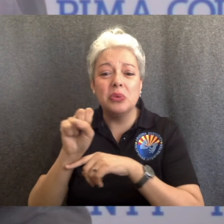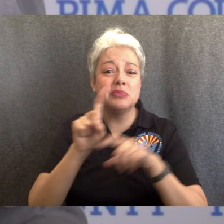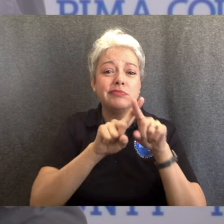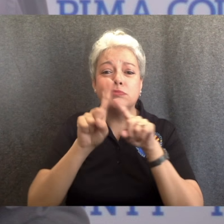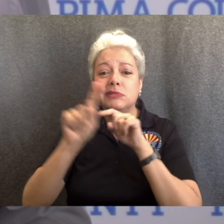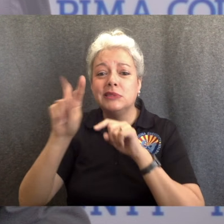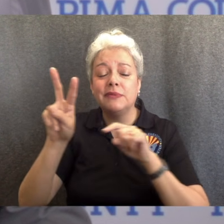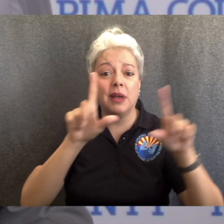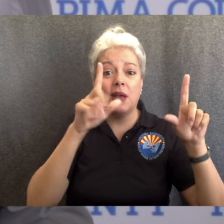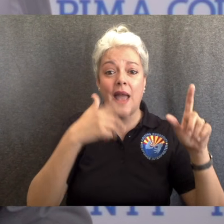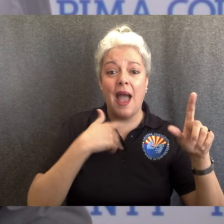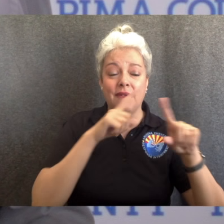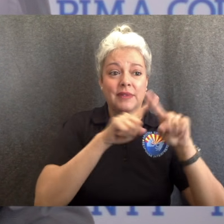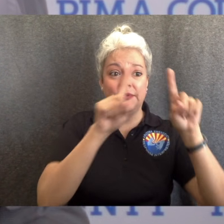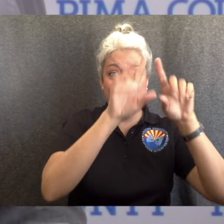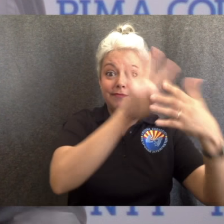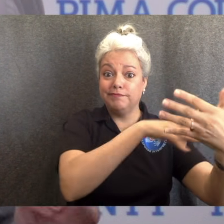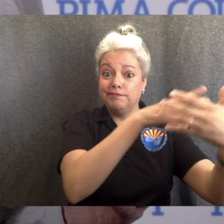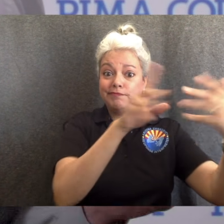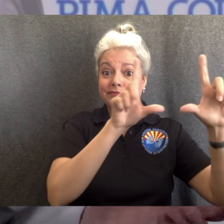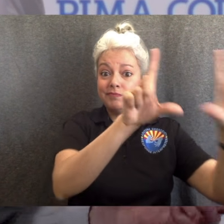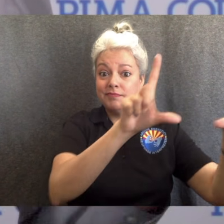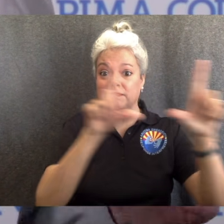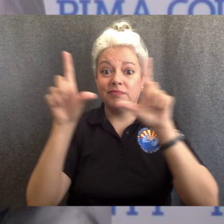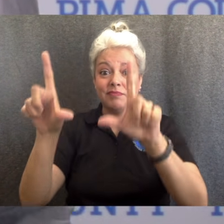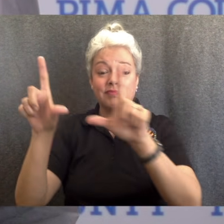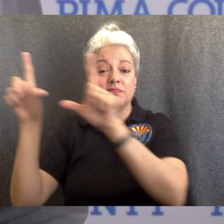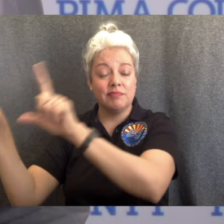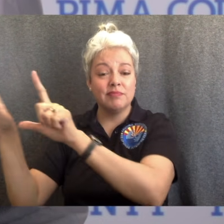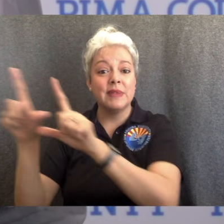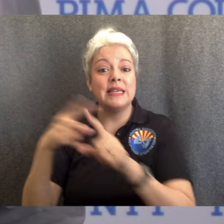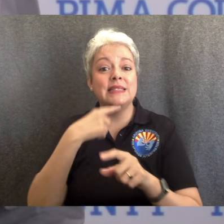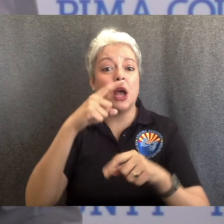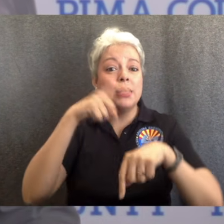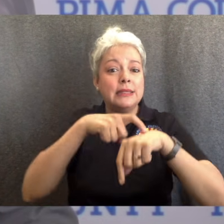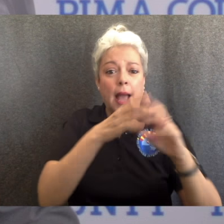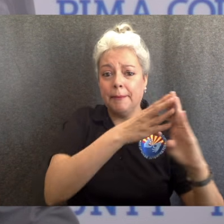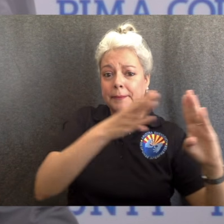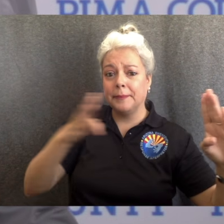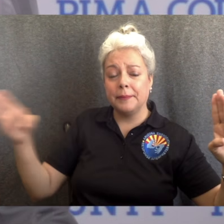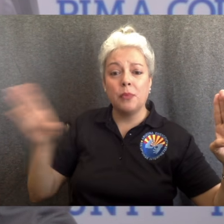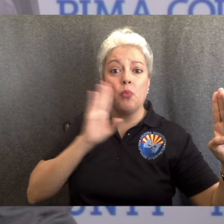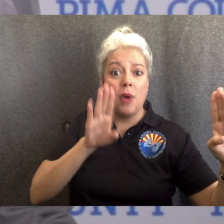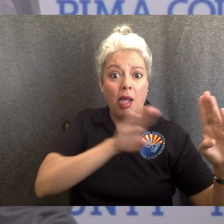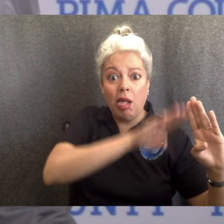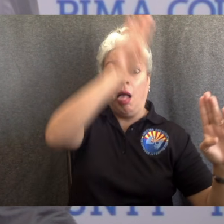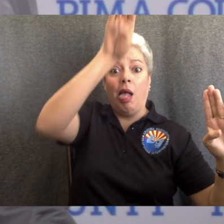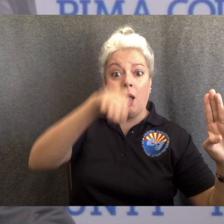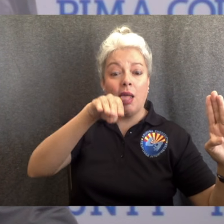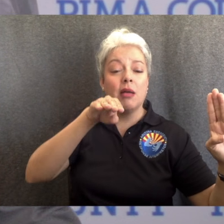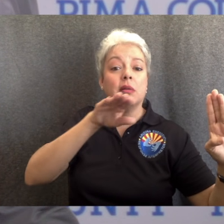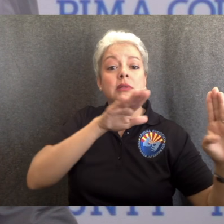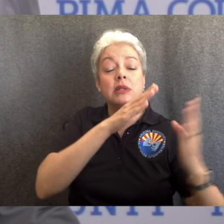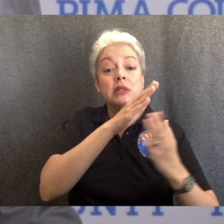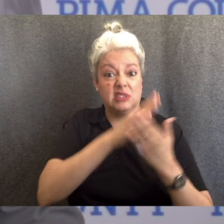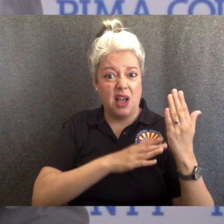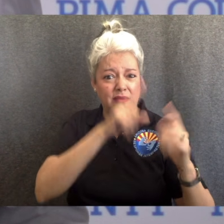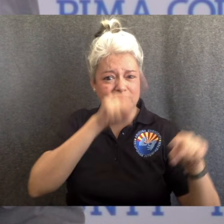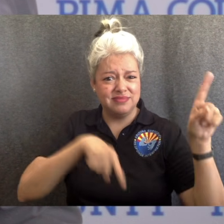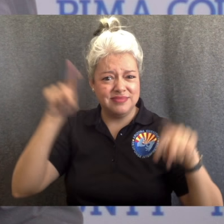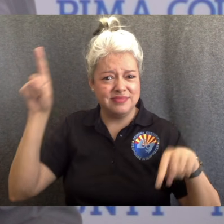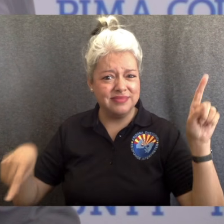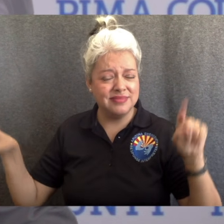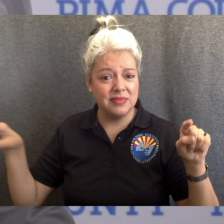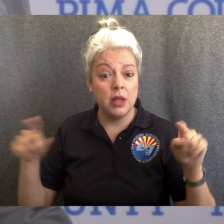and you've probably noticed how wildly different some of them are. Some of them have us peaking in a week.